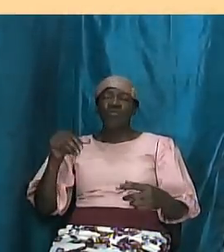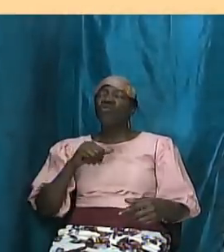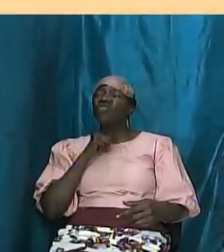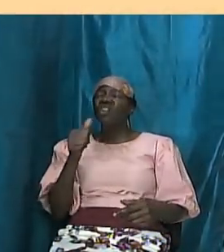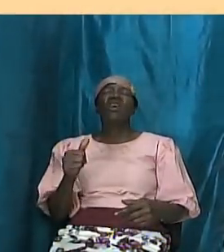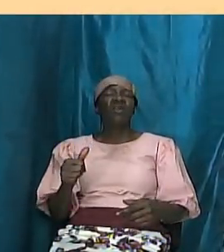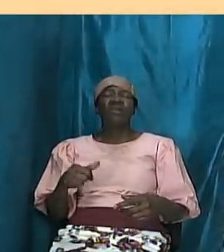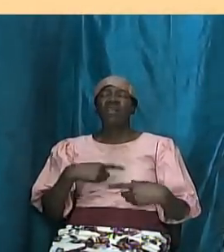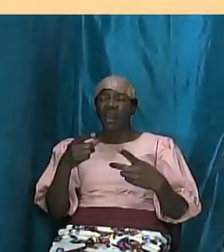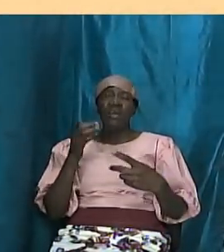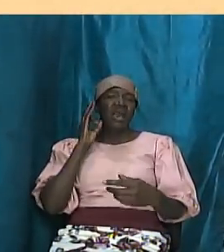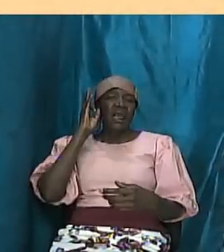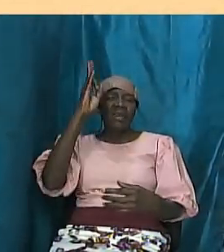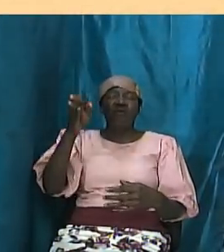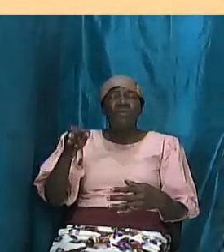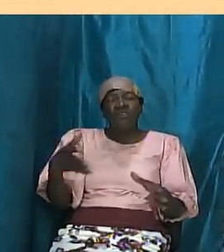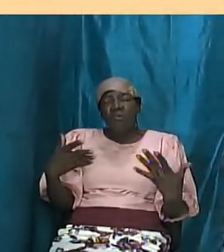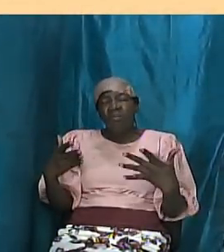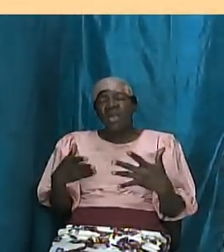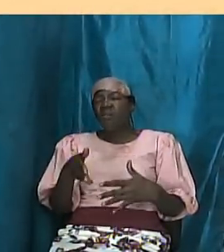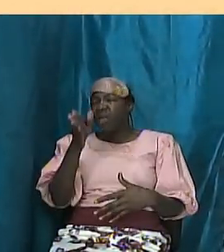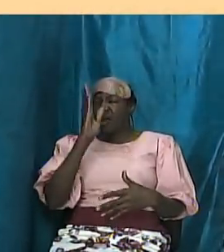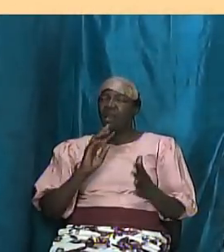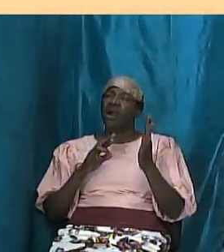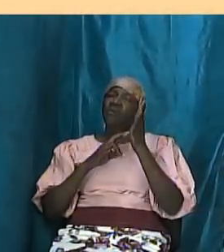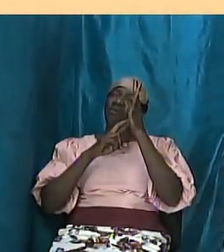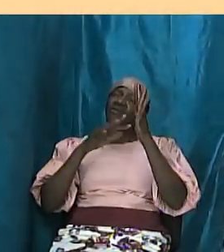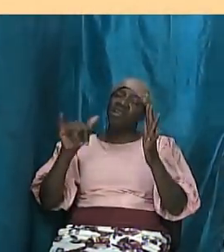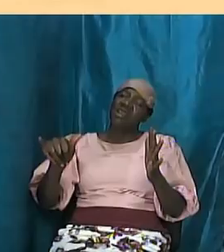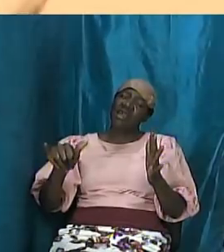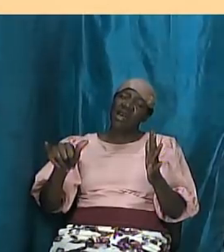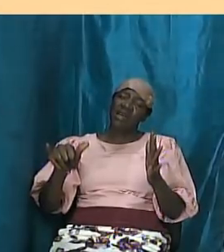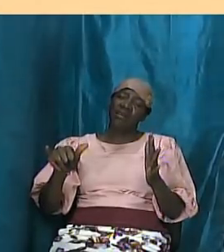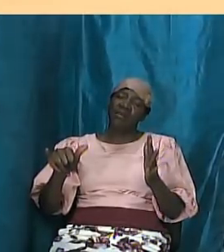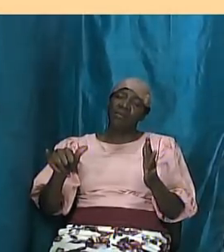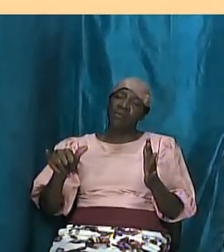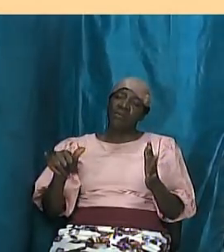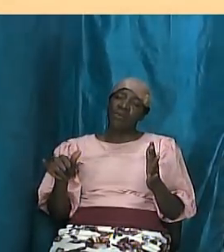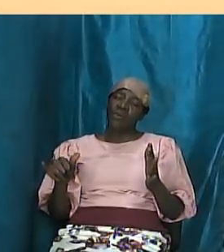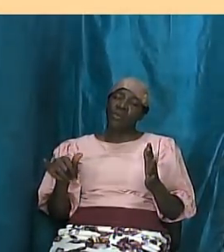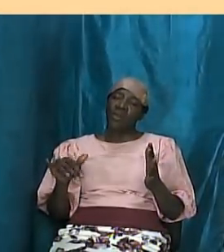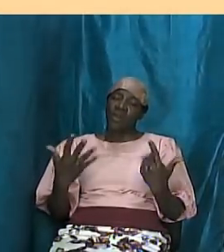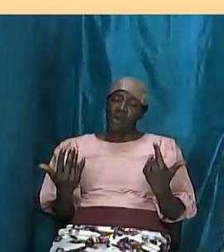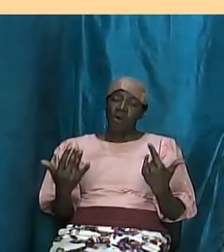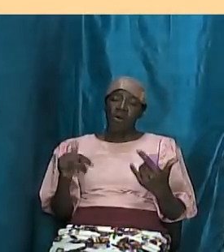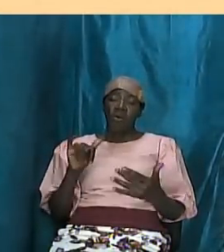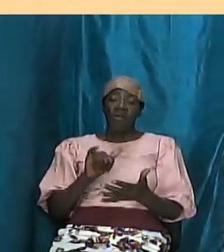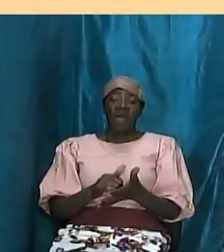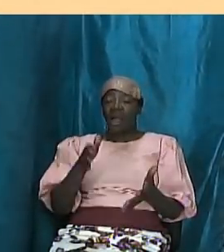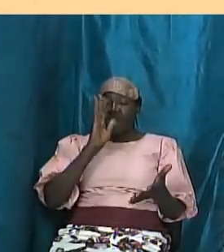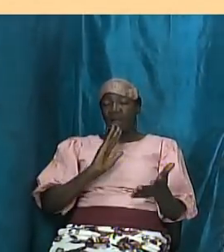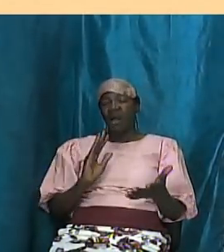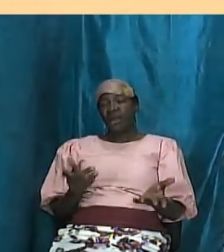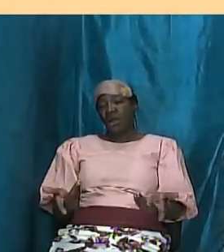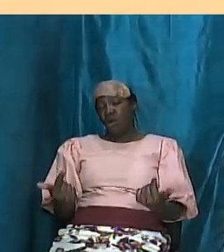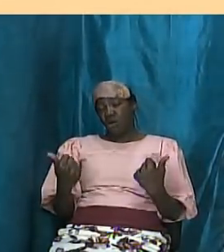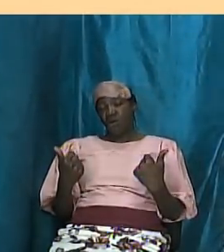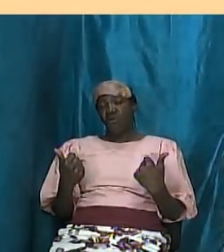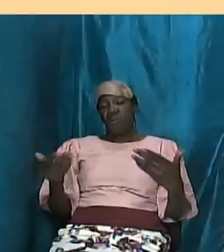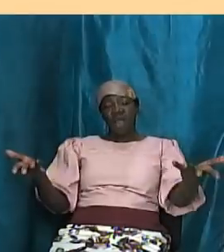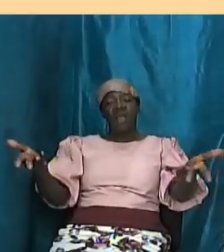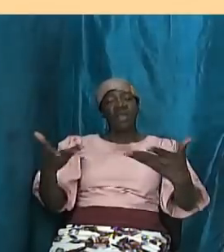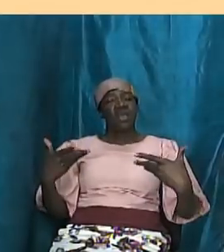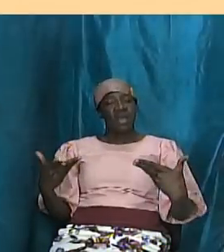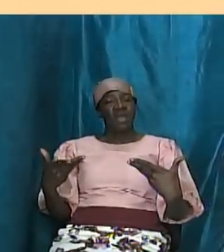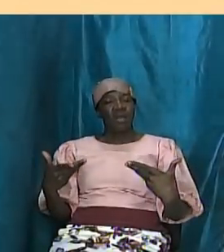and by, maybe God will reveal that to us, or how that whole God thing came into being. But of course, it